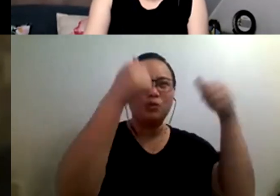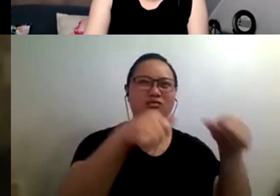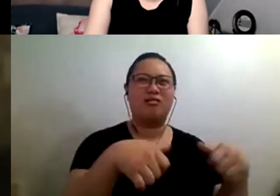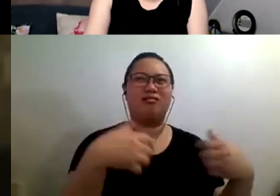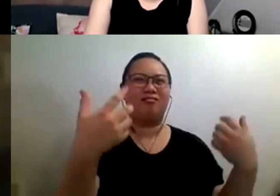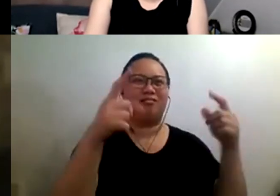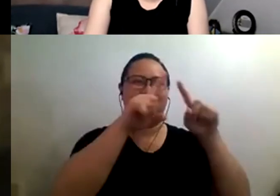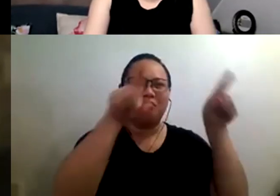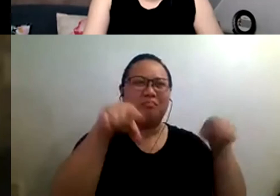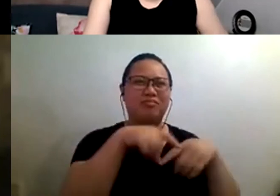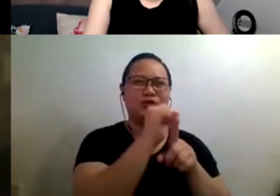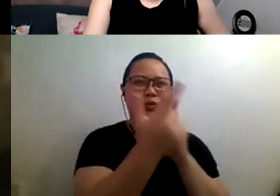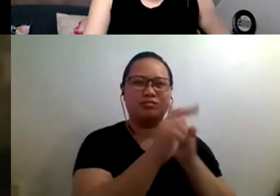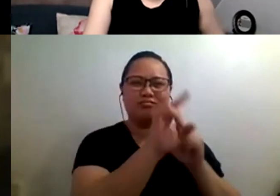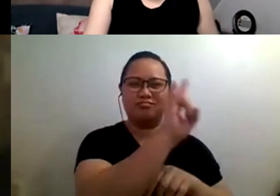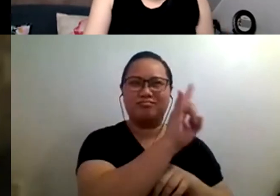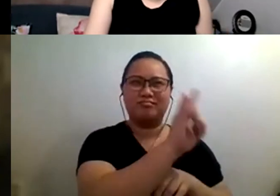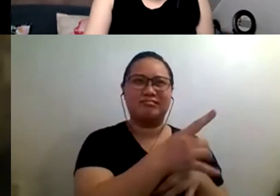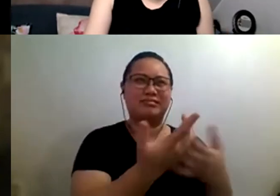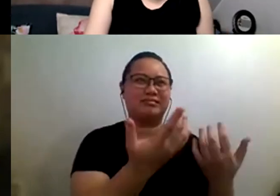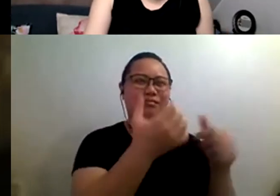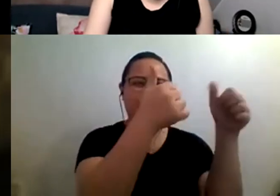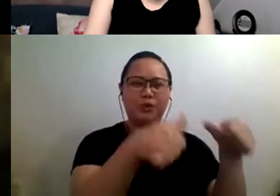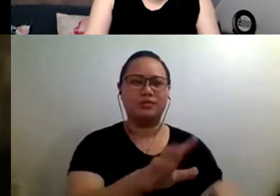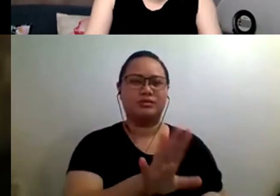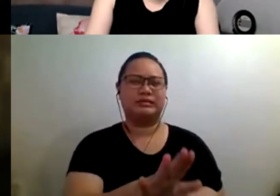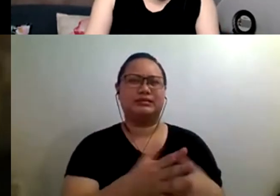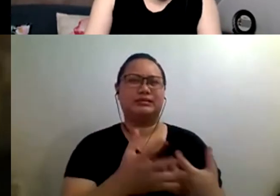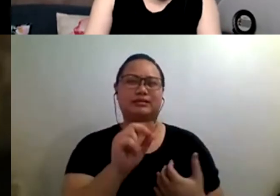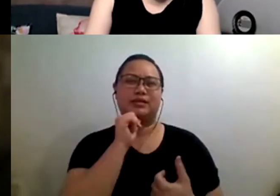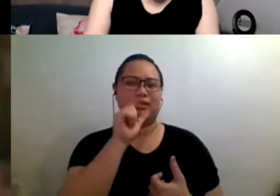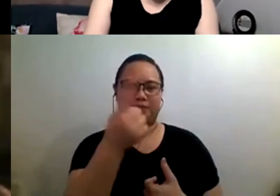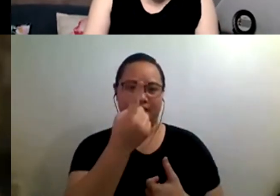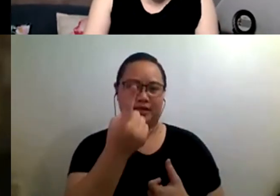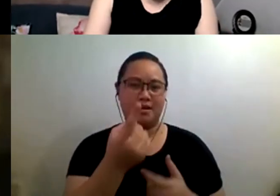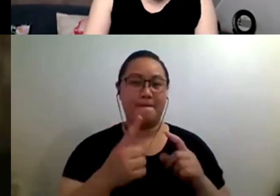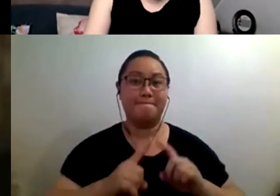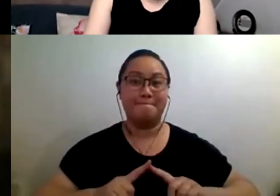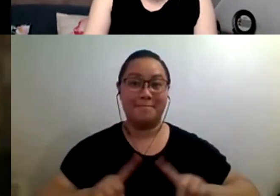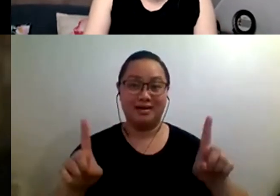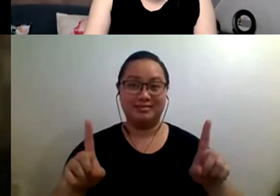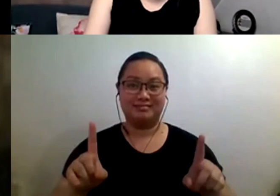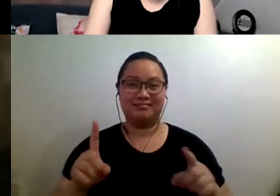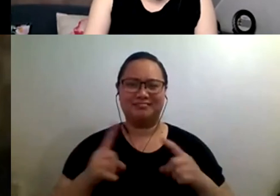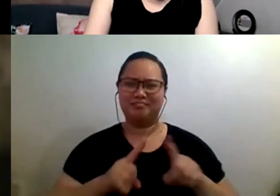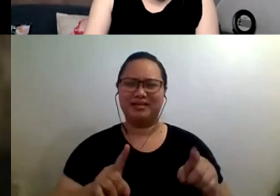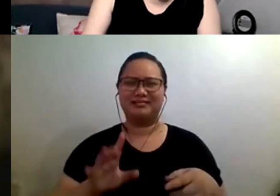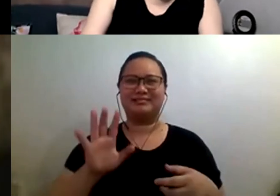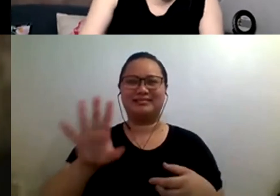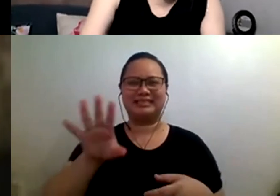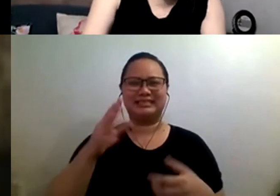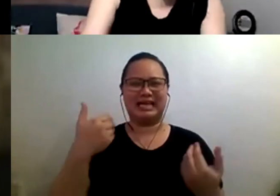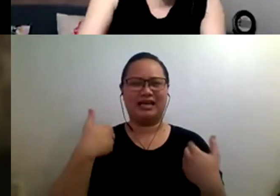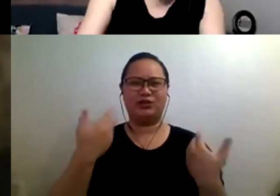kahit na yung talking the language. It means it changing your approach always